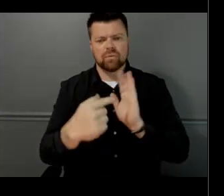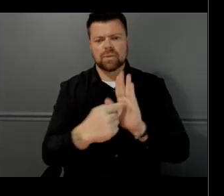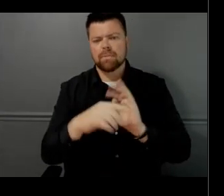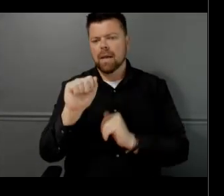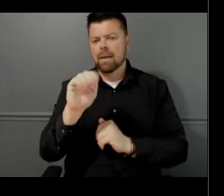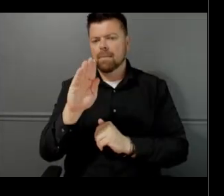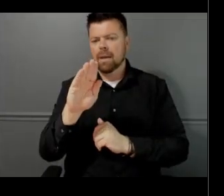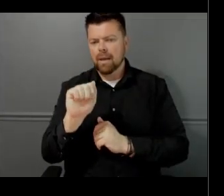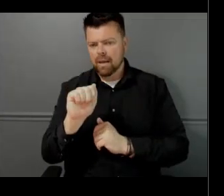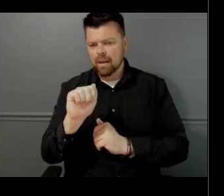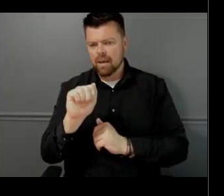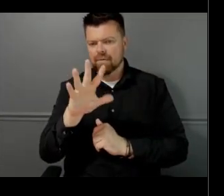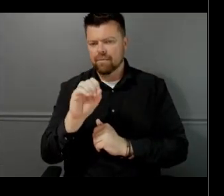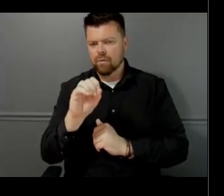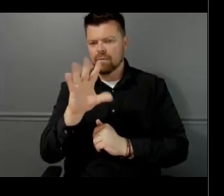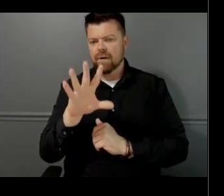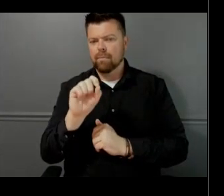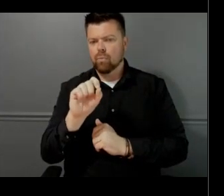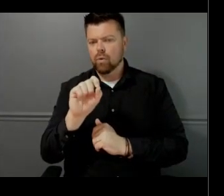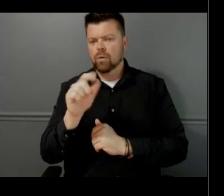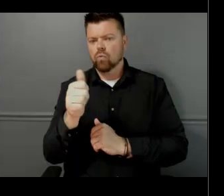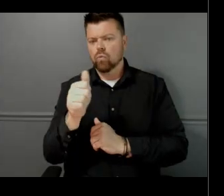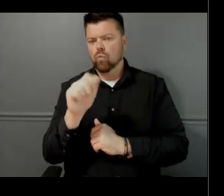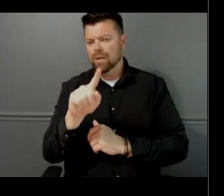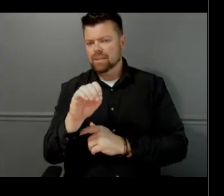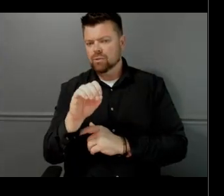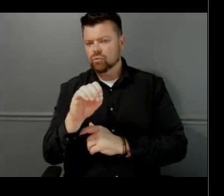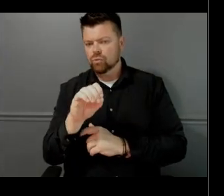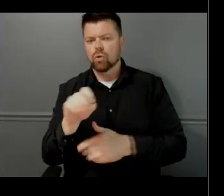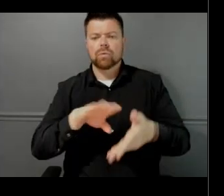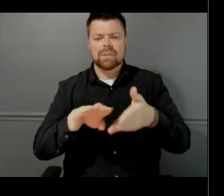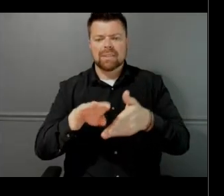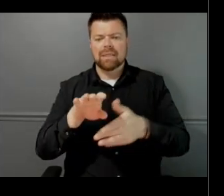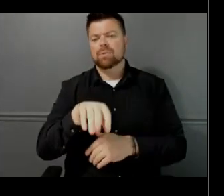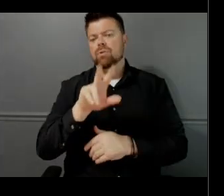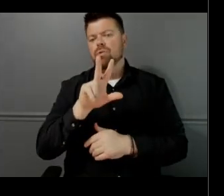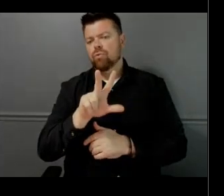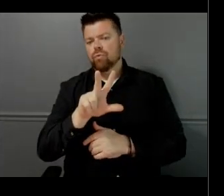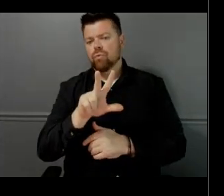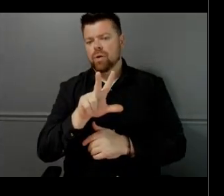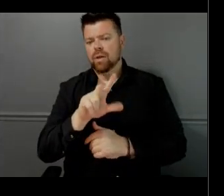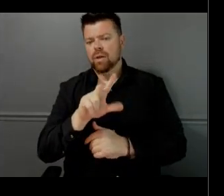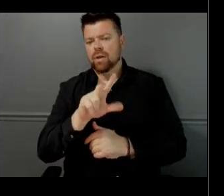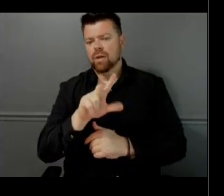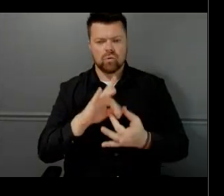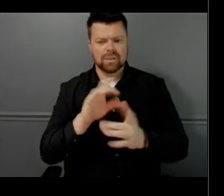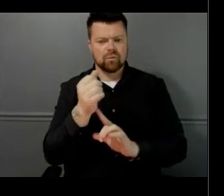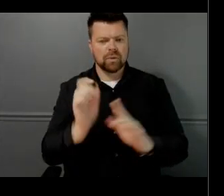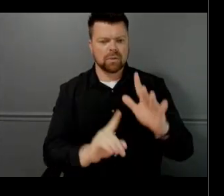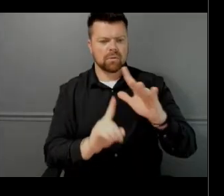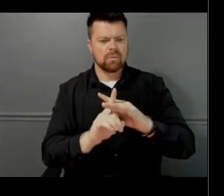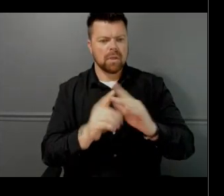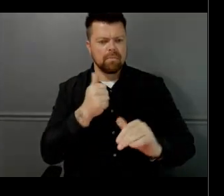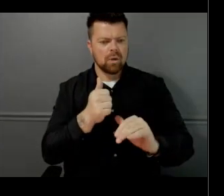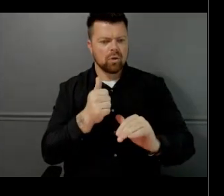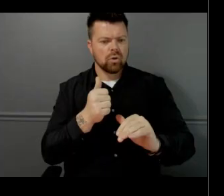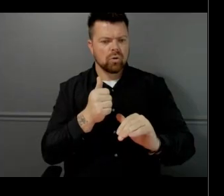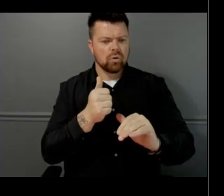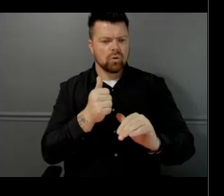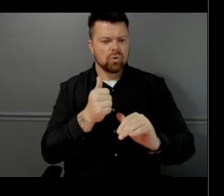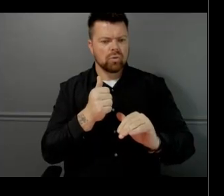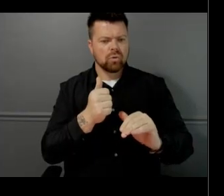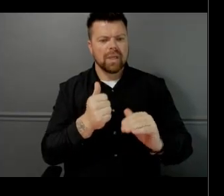exception 3, in existing situations, it's better to turn the extensions than to have them run straight out into the existing